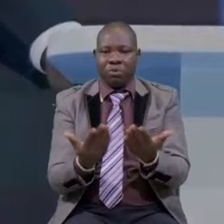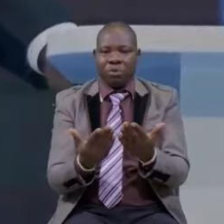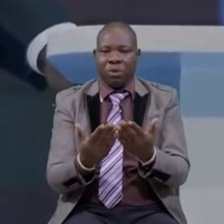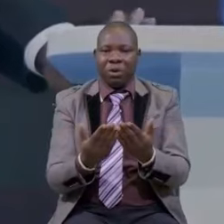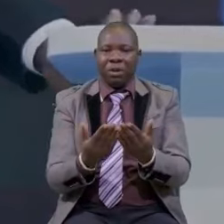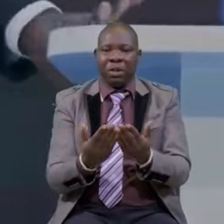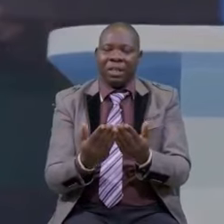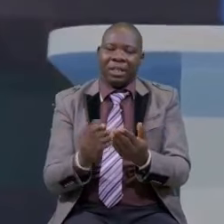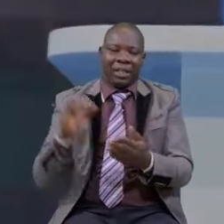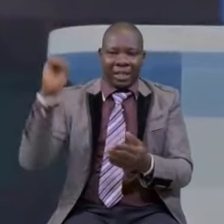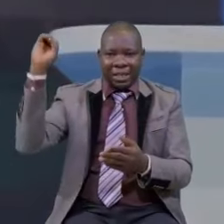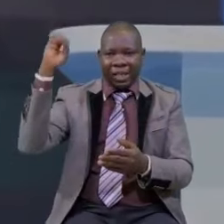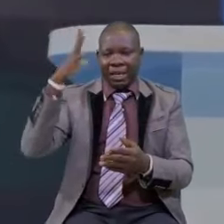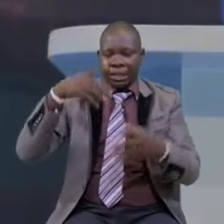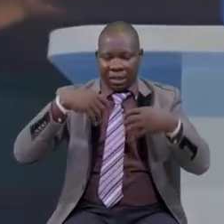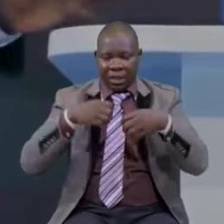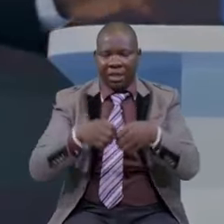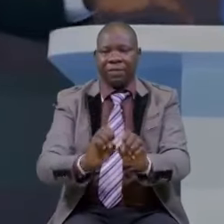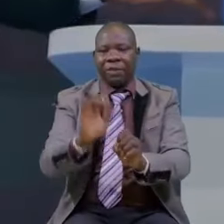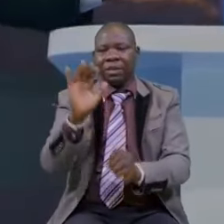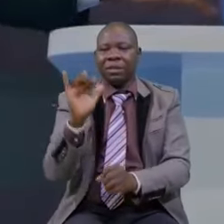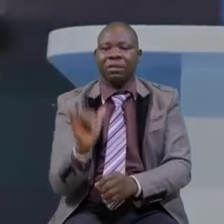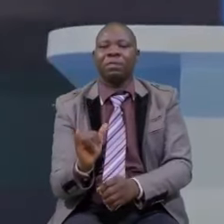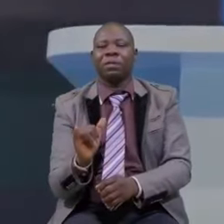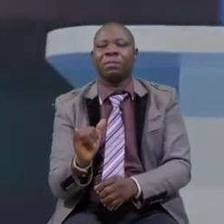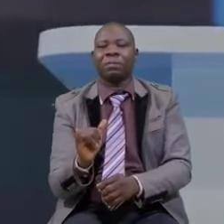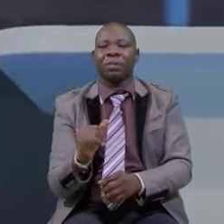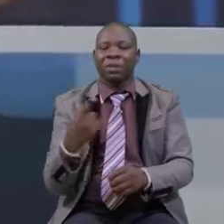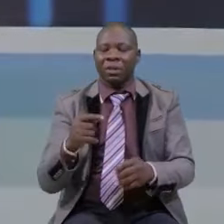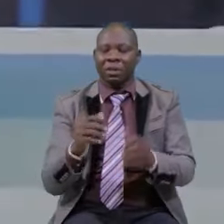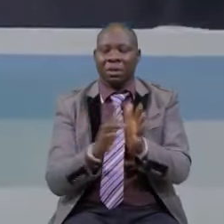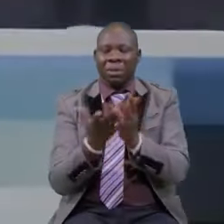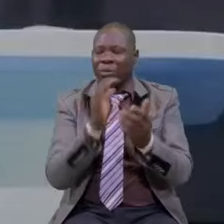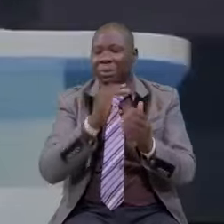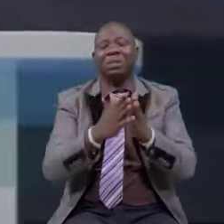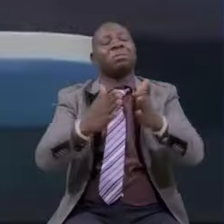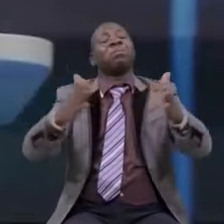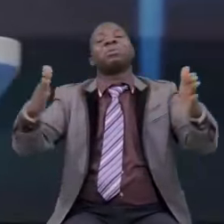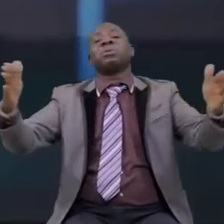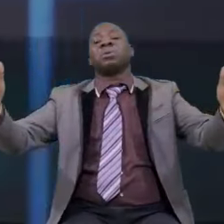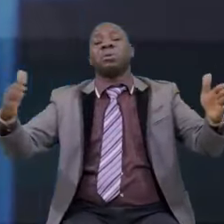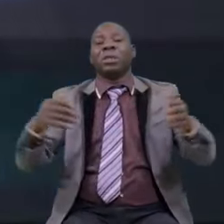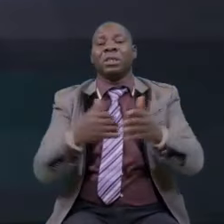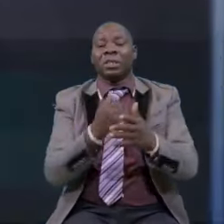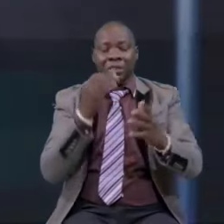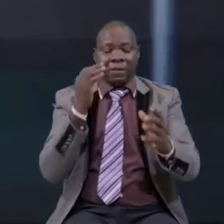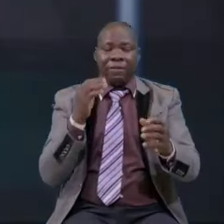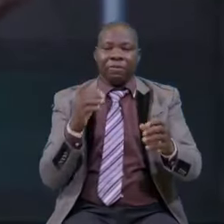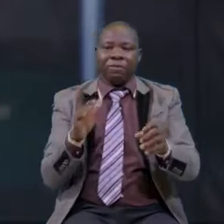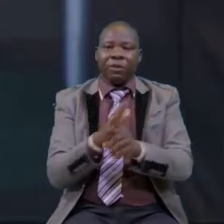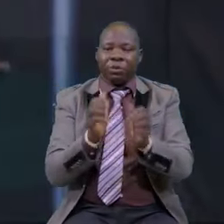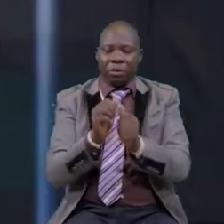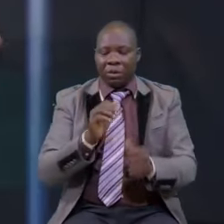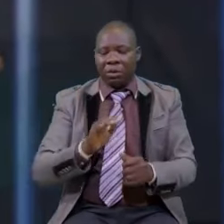lightning effectively. The Bible is broad. It speaks to children. It speaks to adults.